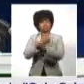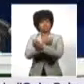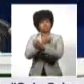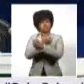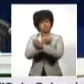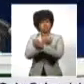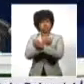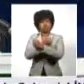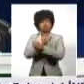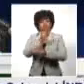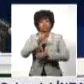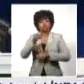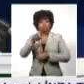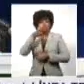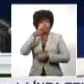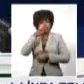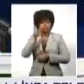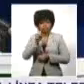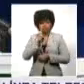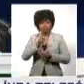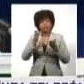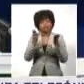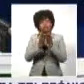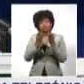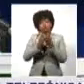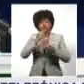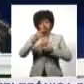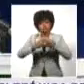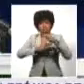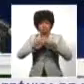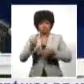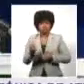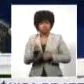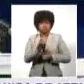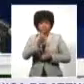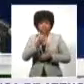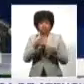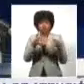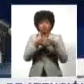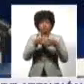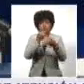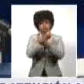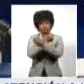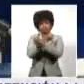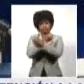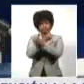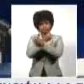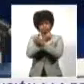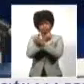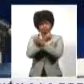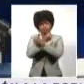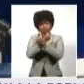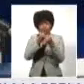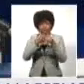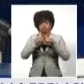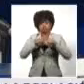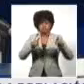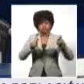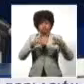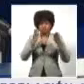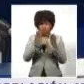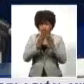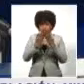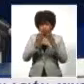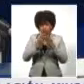it doesn't necessarily mean that a person, because he or she has not been exposed and is kept under